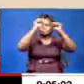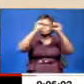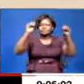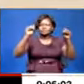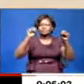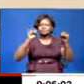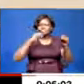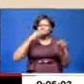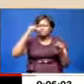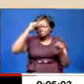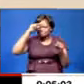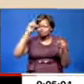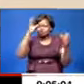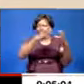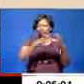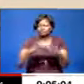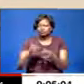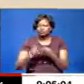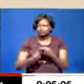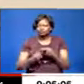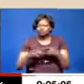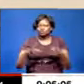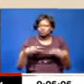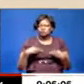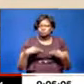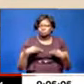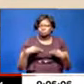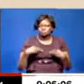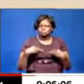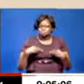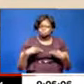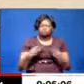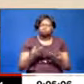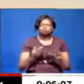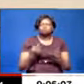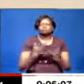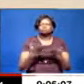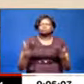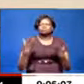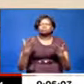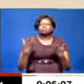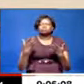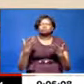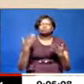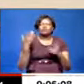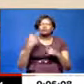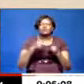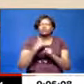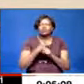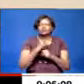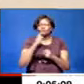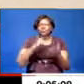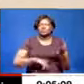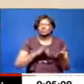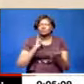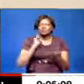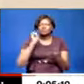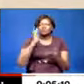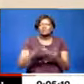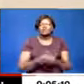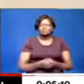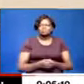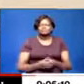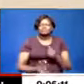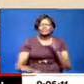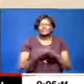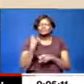the government agencies to embrace innovations generated from this exercise, saying they will fast-track creation of